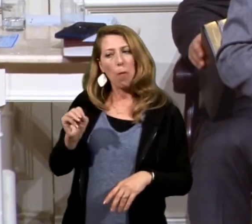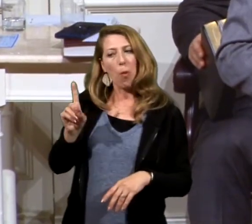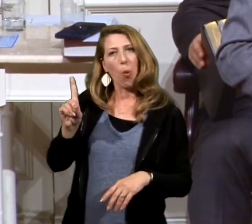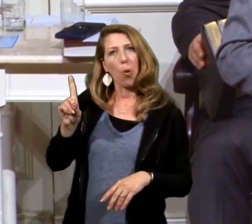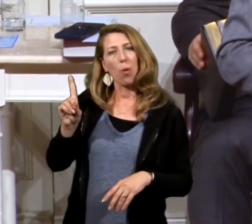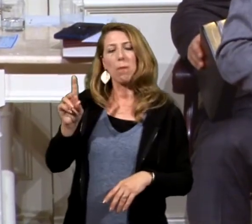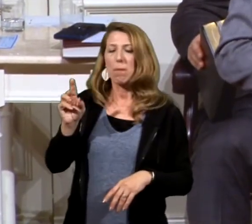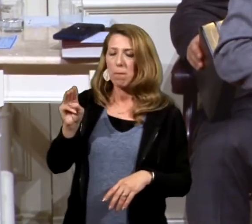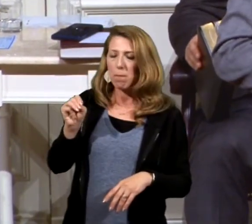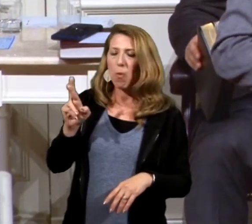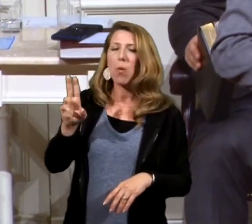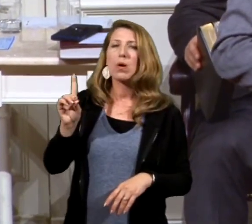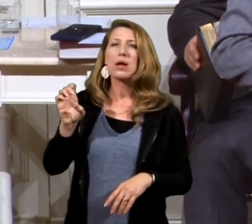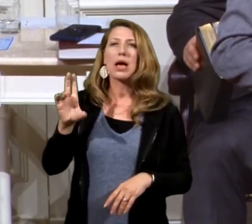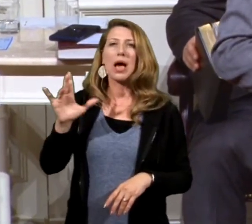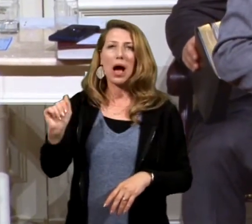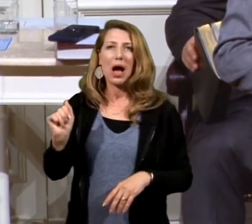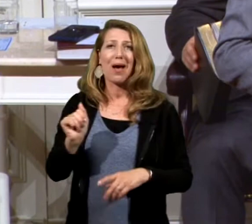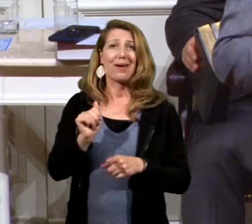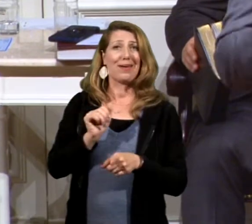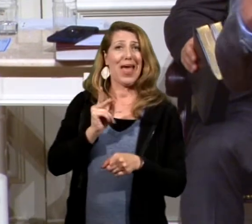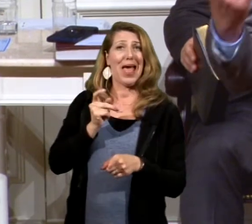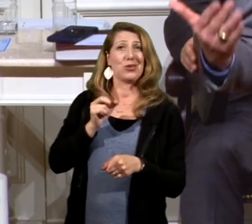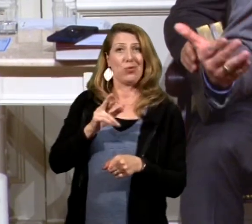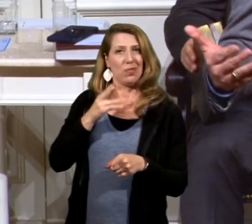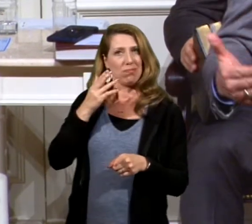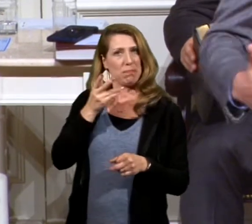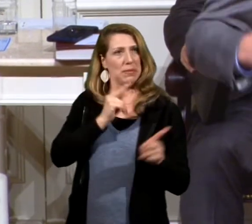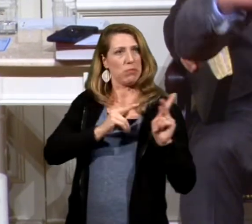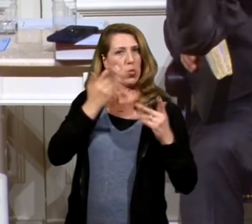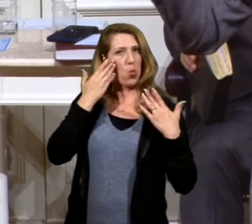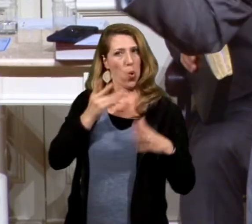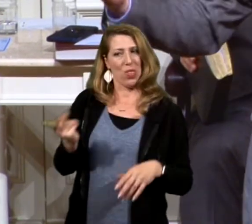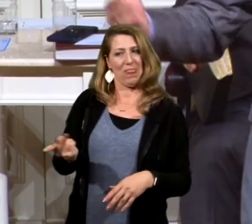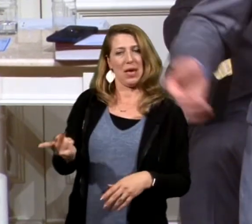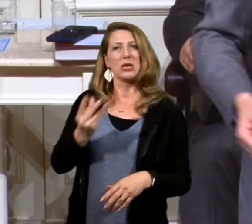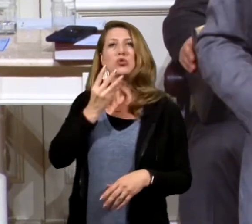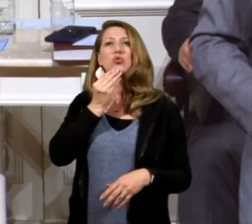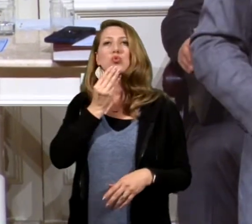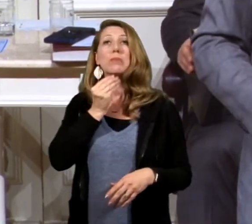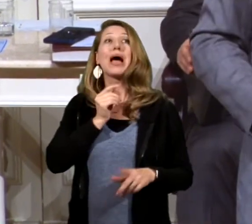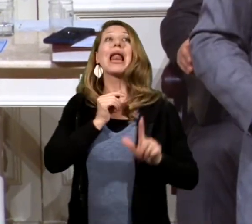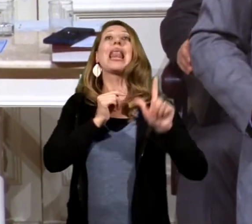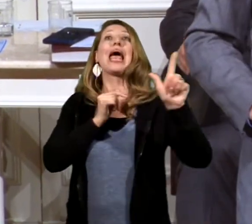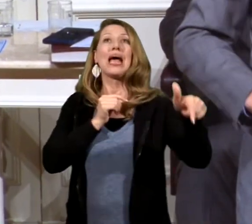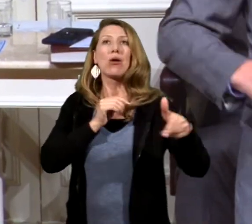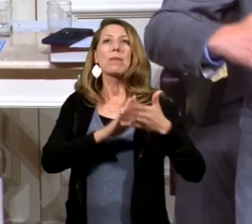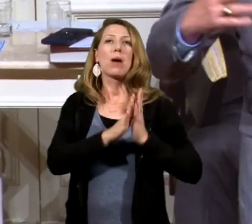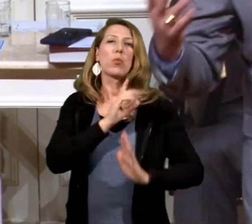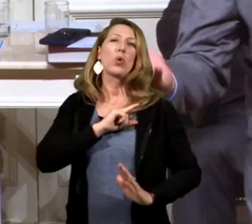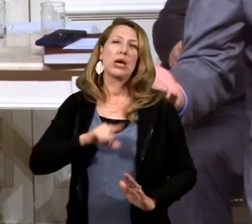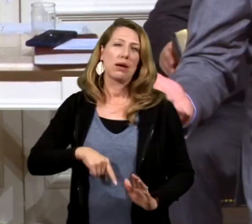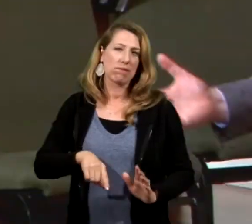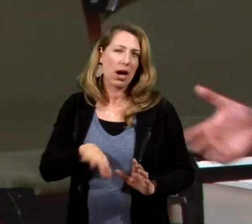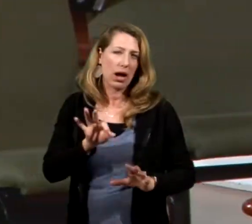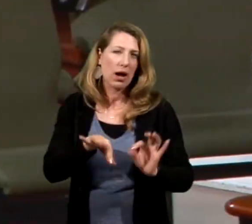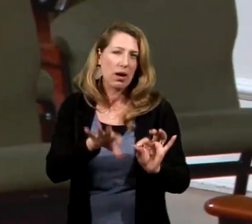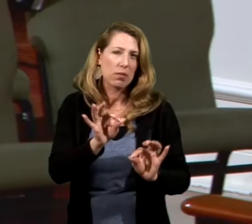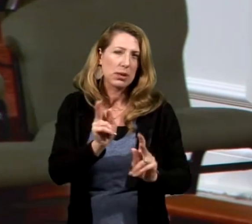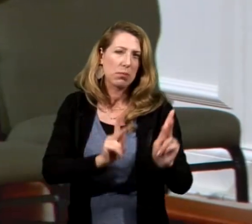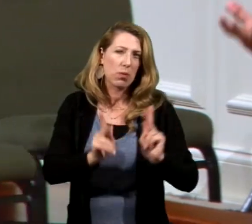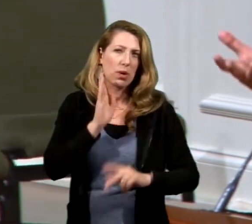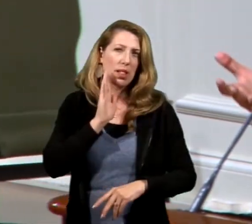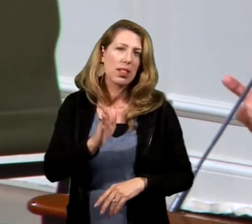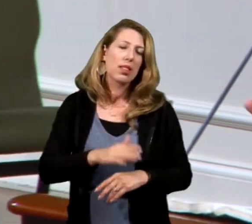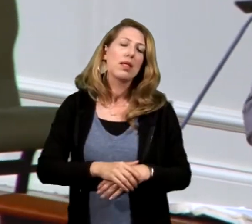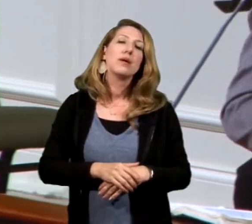certainly do not find out that Esther is a Jew until after she's the queen and later in the book. So there's a lot of anonymity.